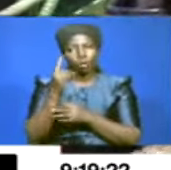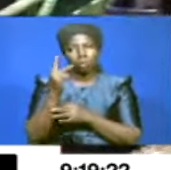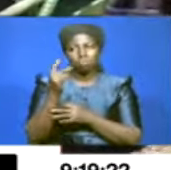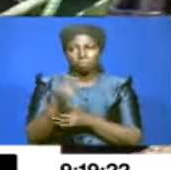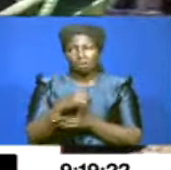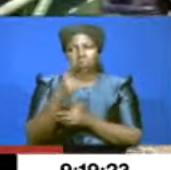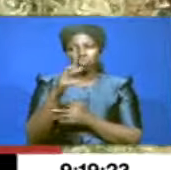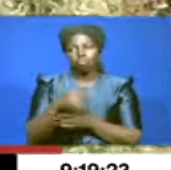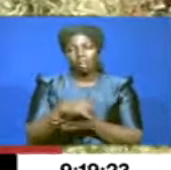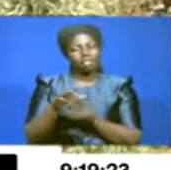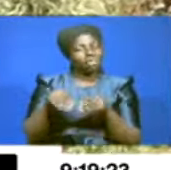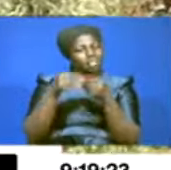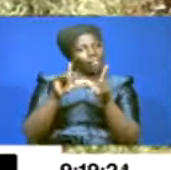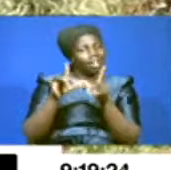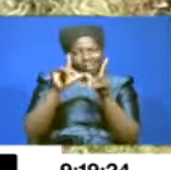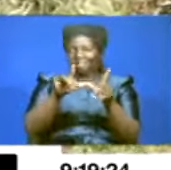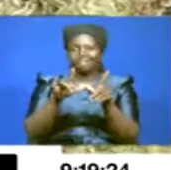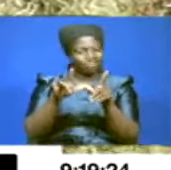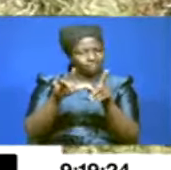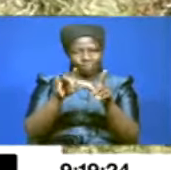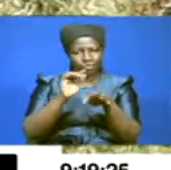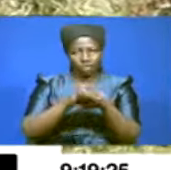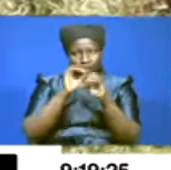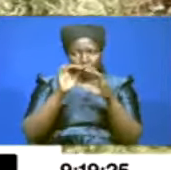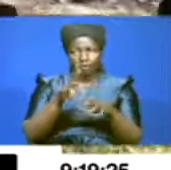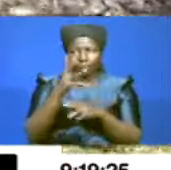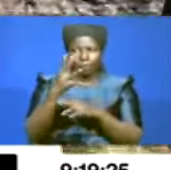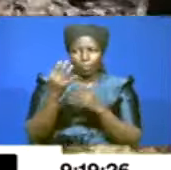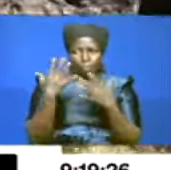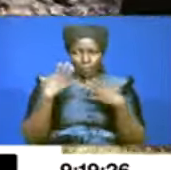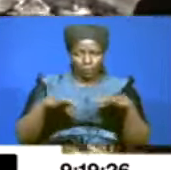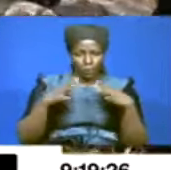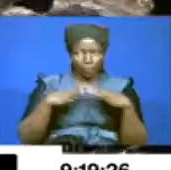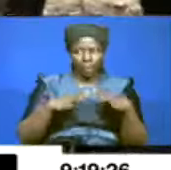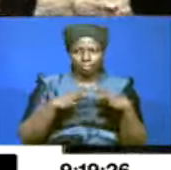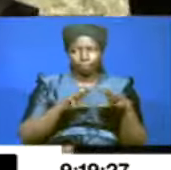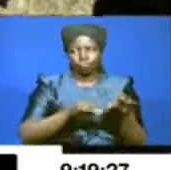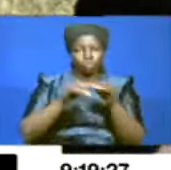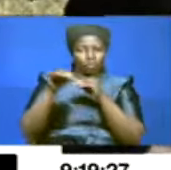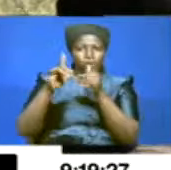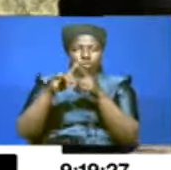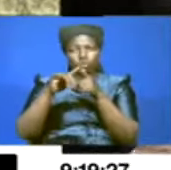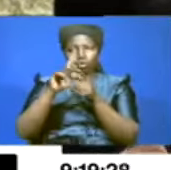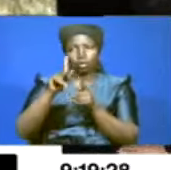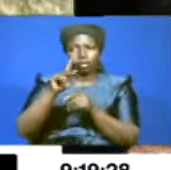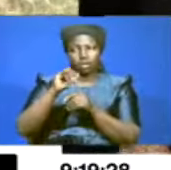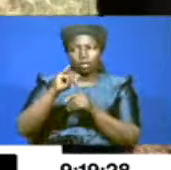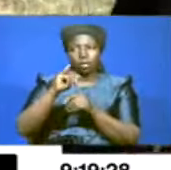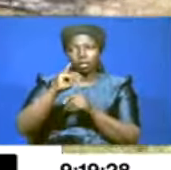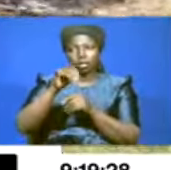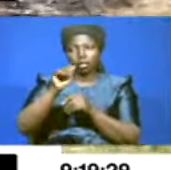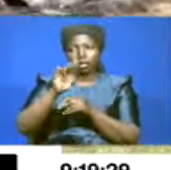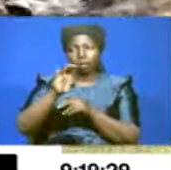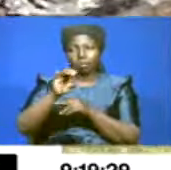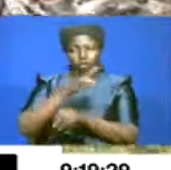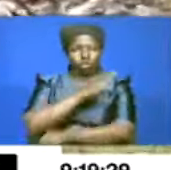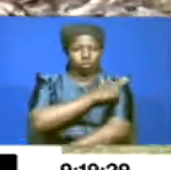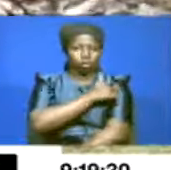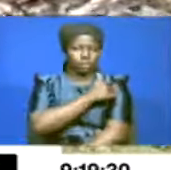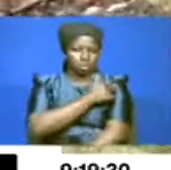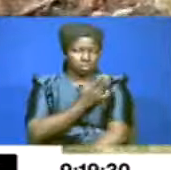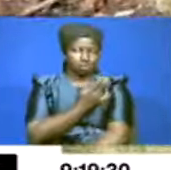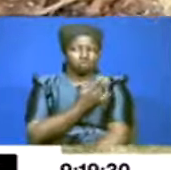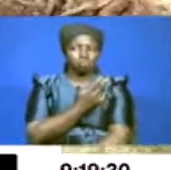AIC Kijabe Hospital with serious injuries following the accident that also involved a boda-boda operator. The wreckage of the